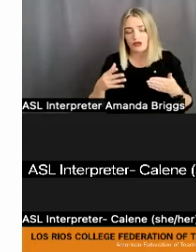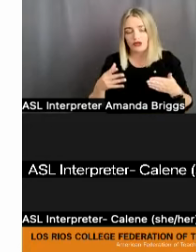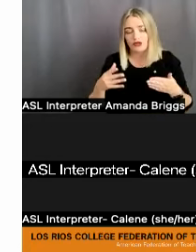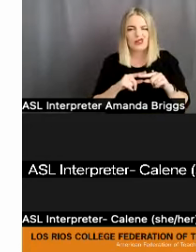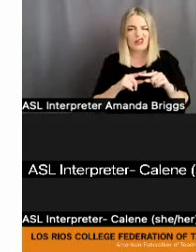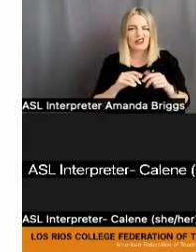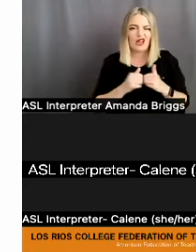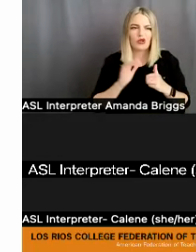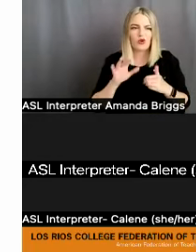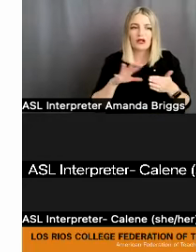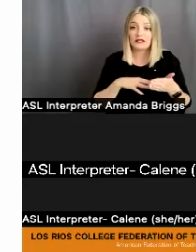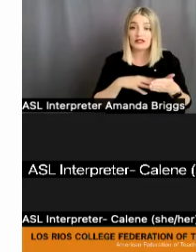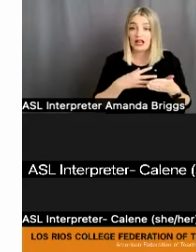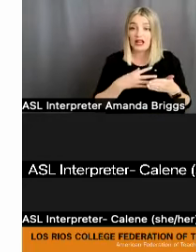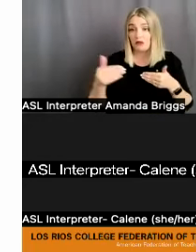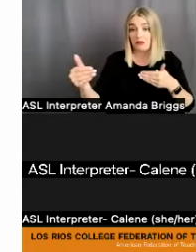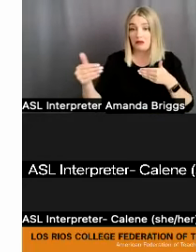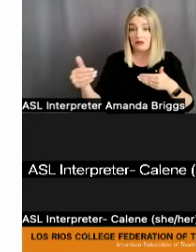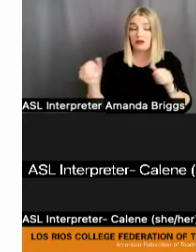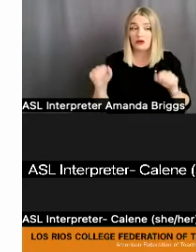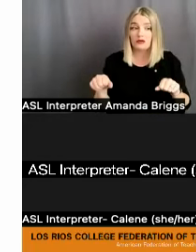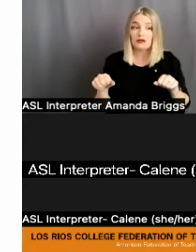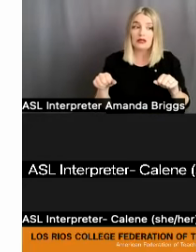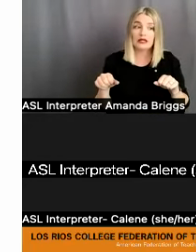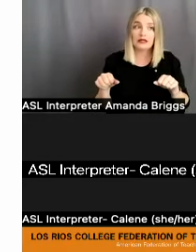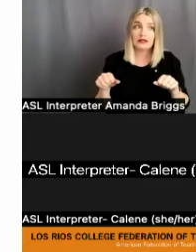how you're scheduled, this could end up being,